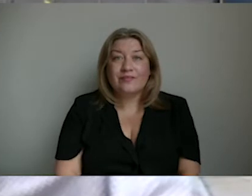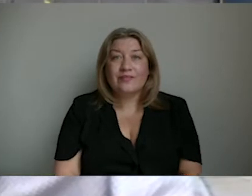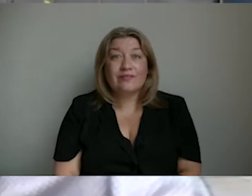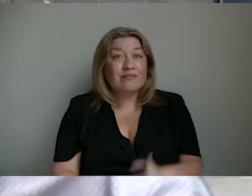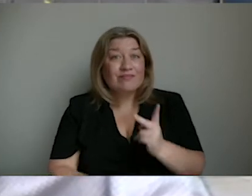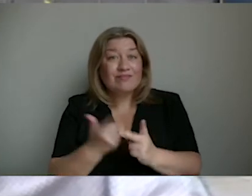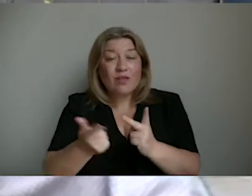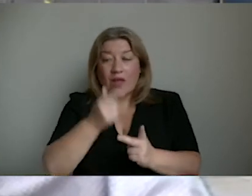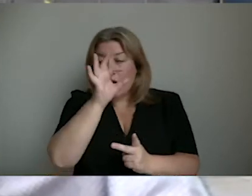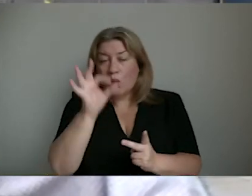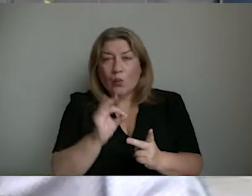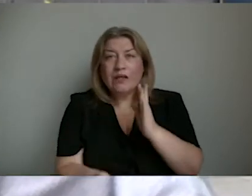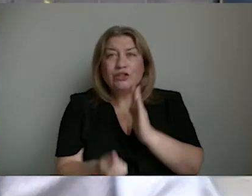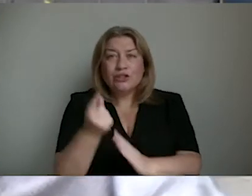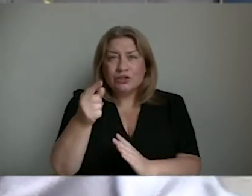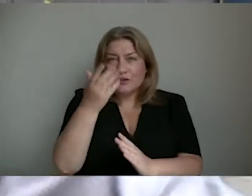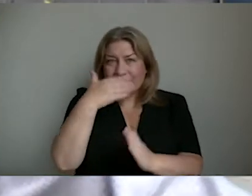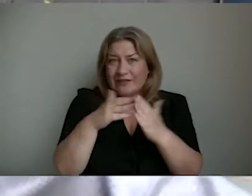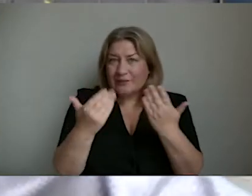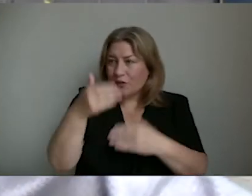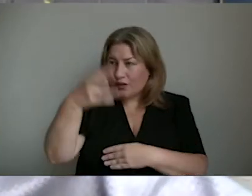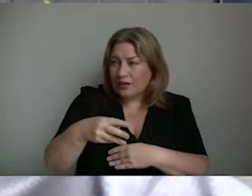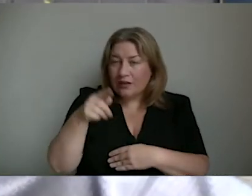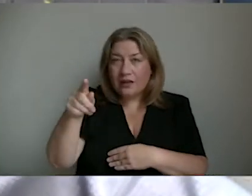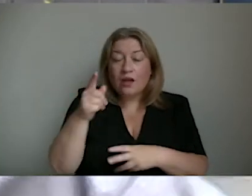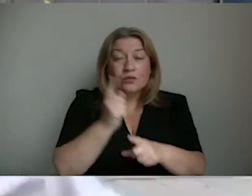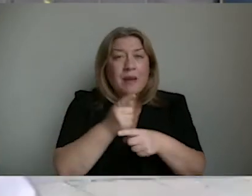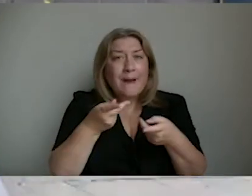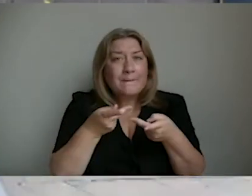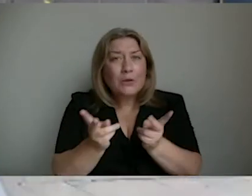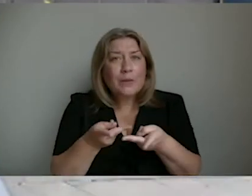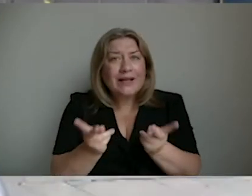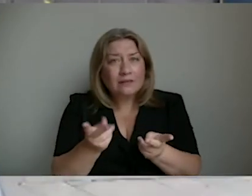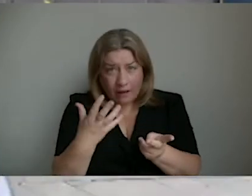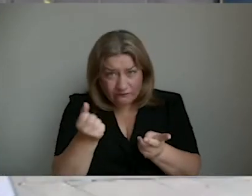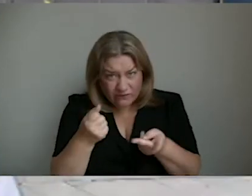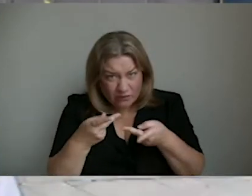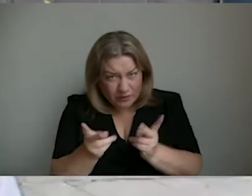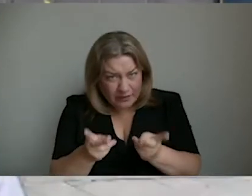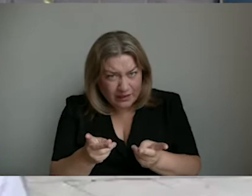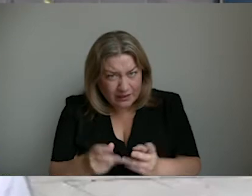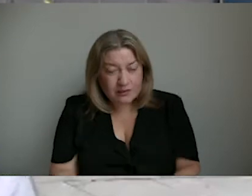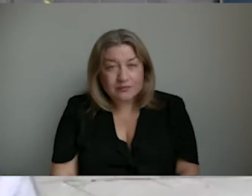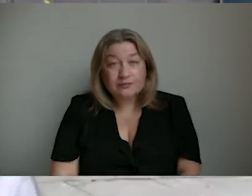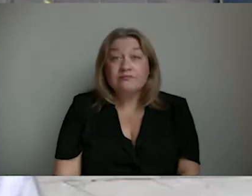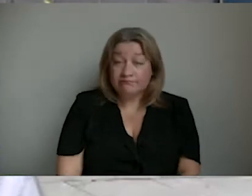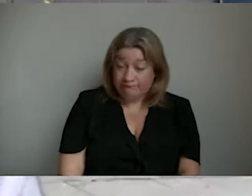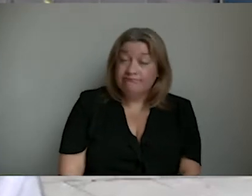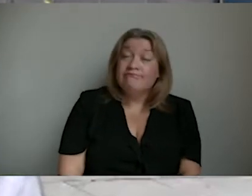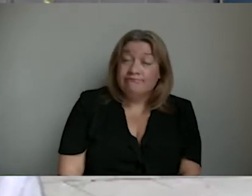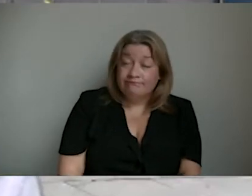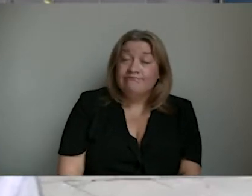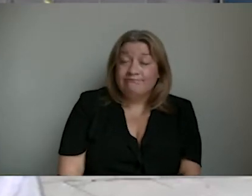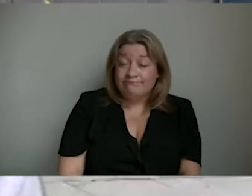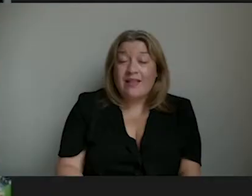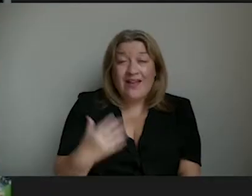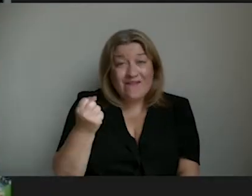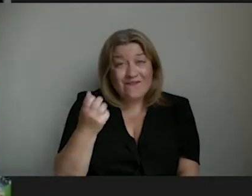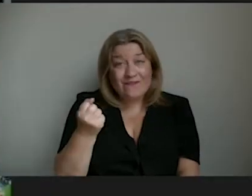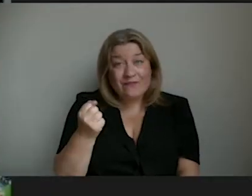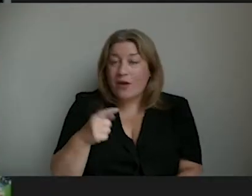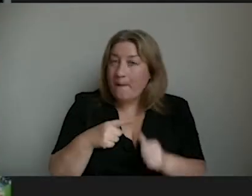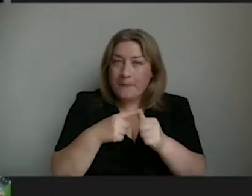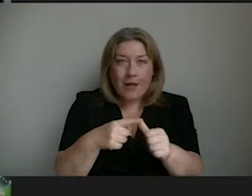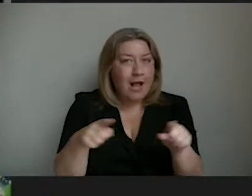to be advertising. Another couple of inquiries about plumbing apprenticeships. Do we do that? Yeah,